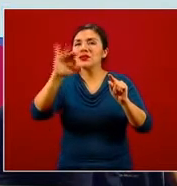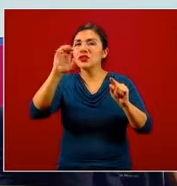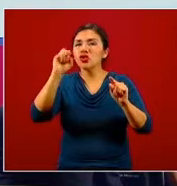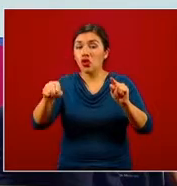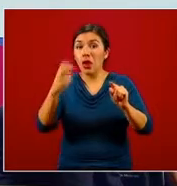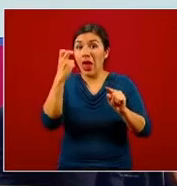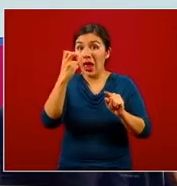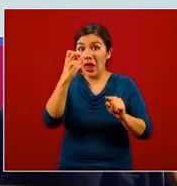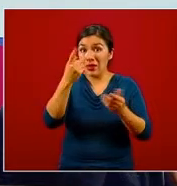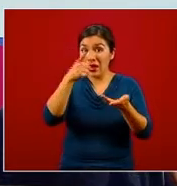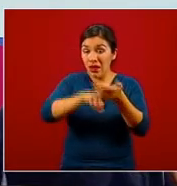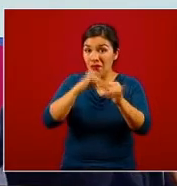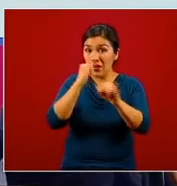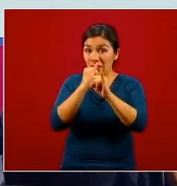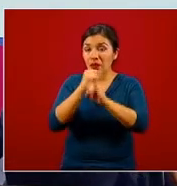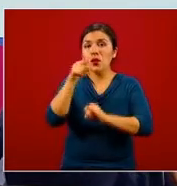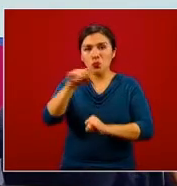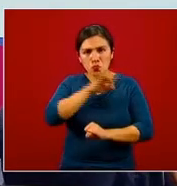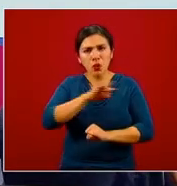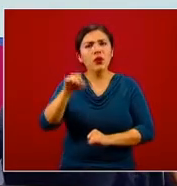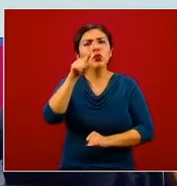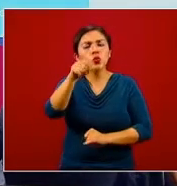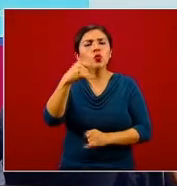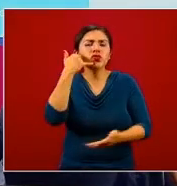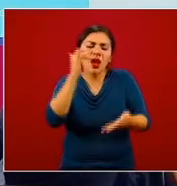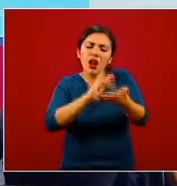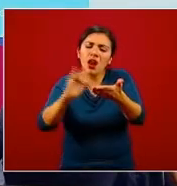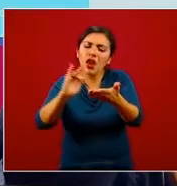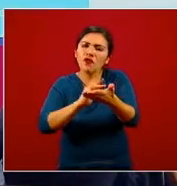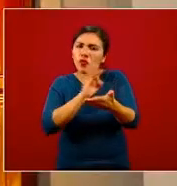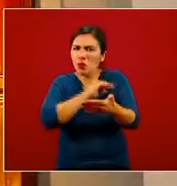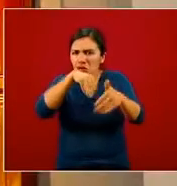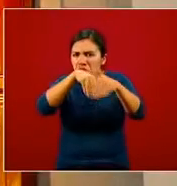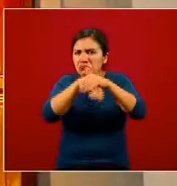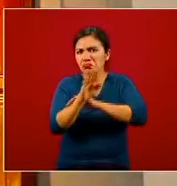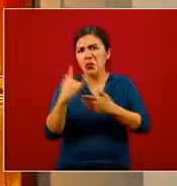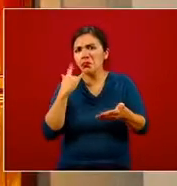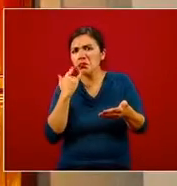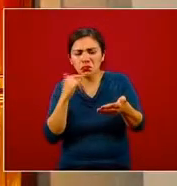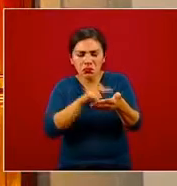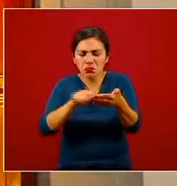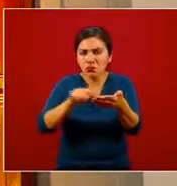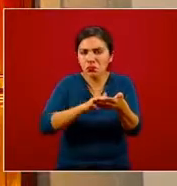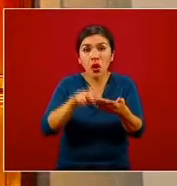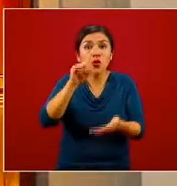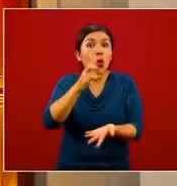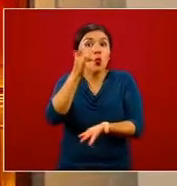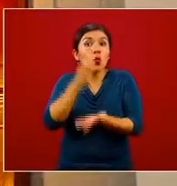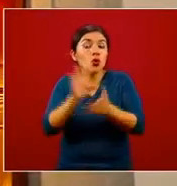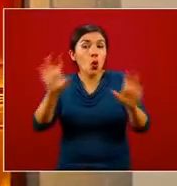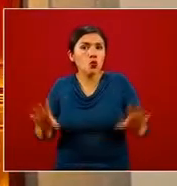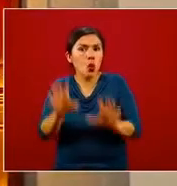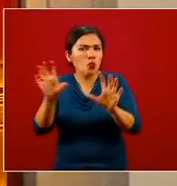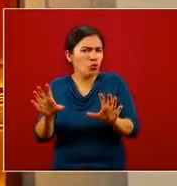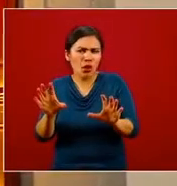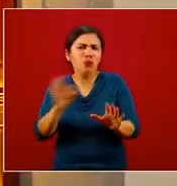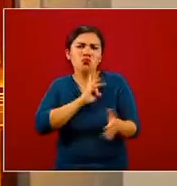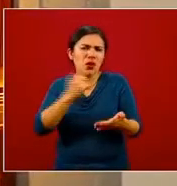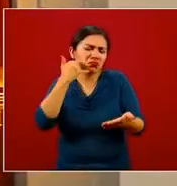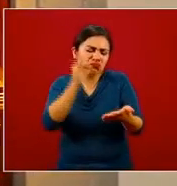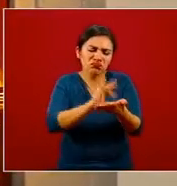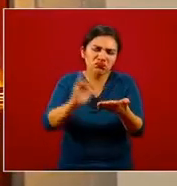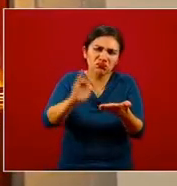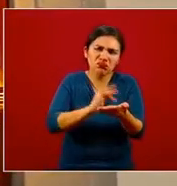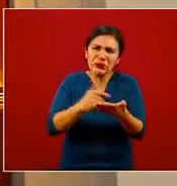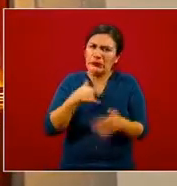Hang on a second, just a little bit. And so if you can click on projections, so this site was